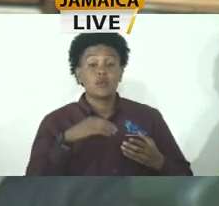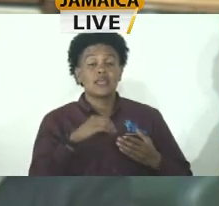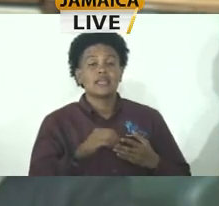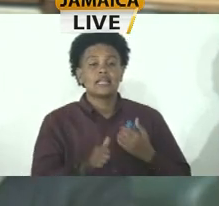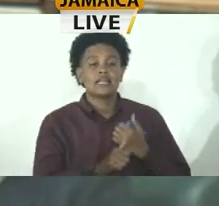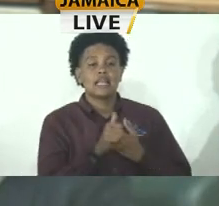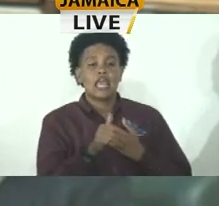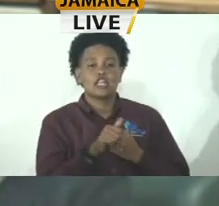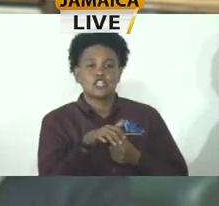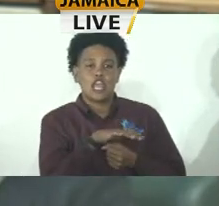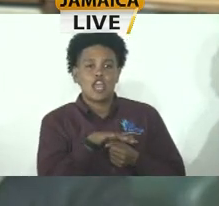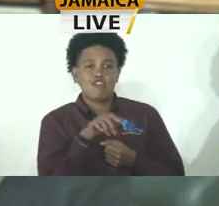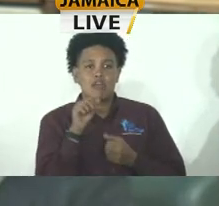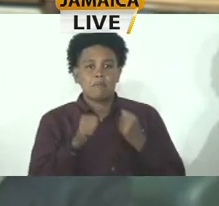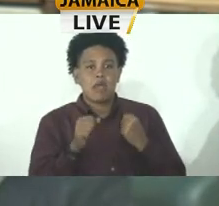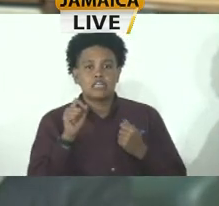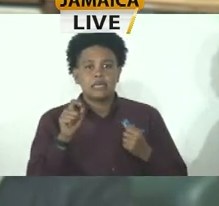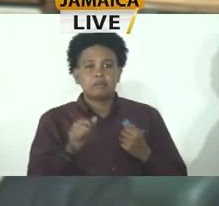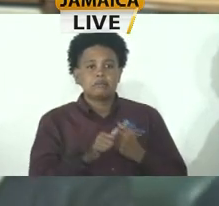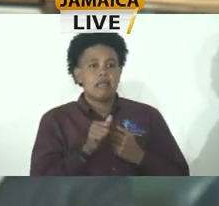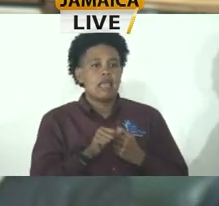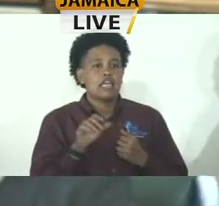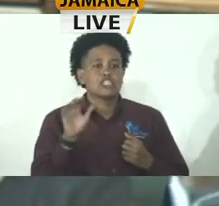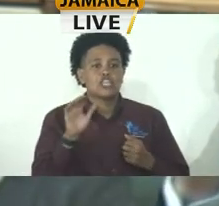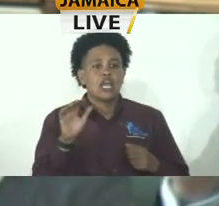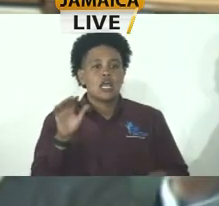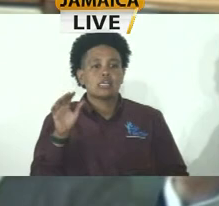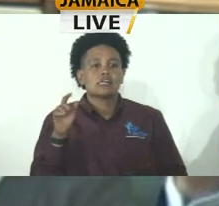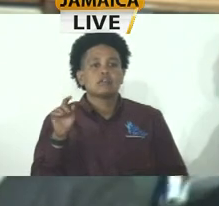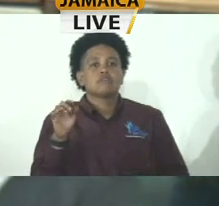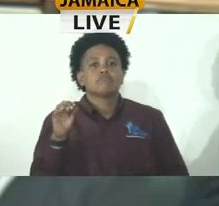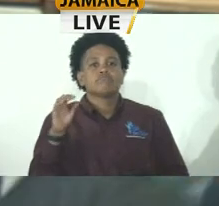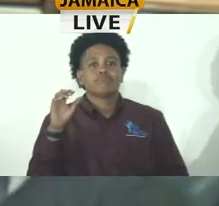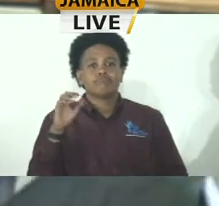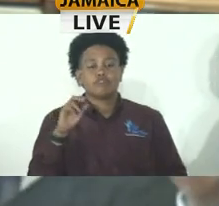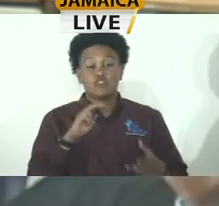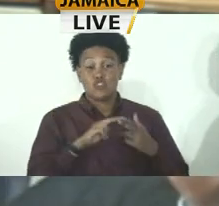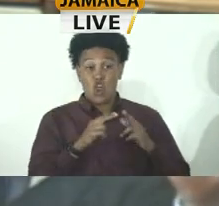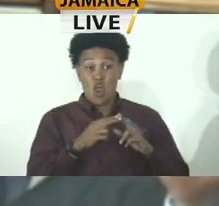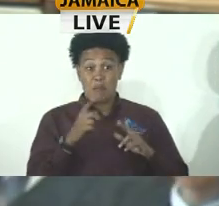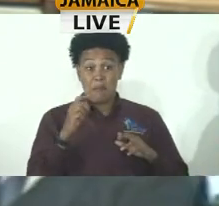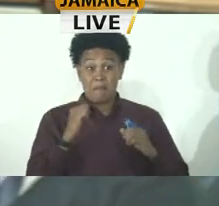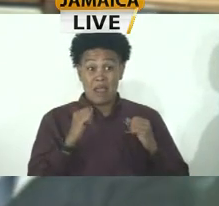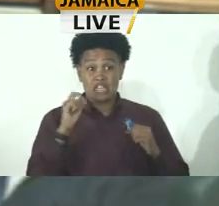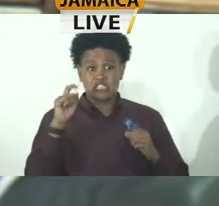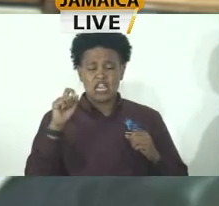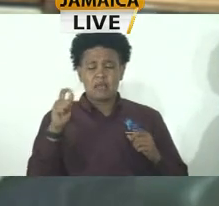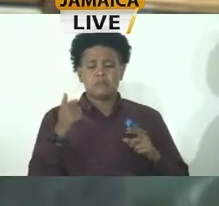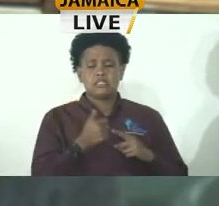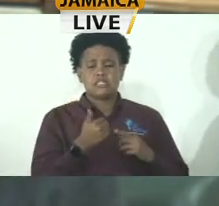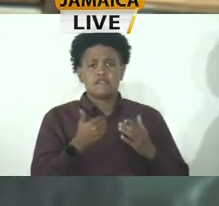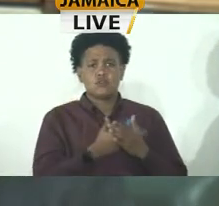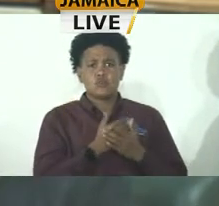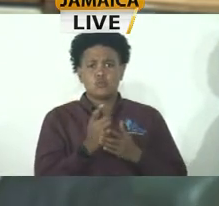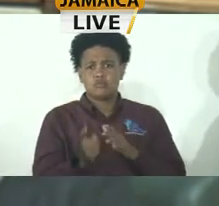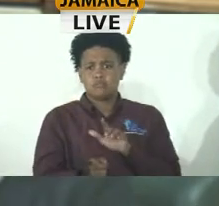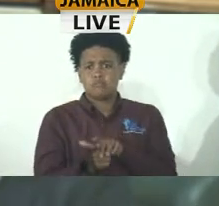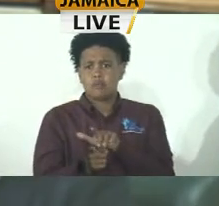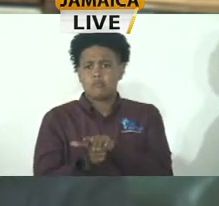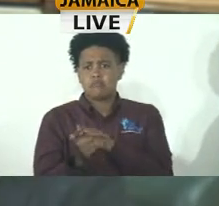zone we were in the danger zone when our number of new cases per